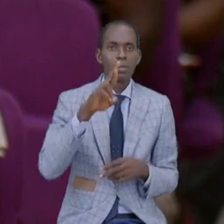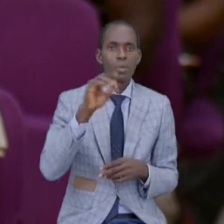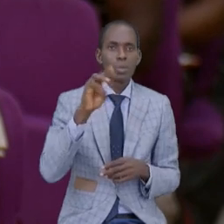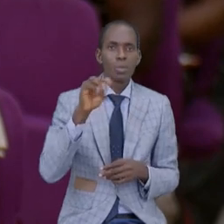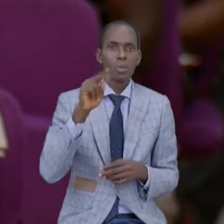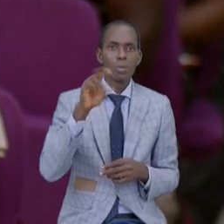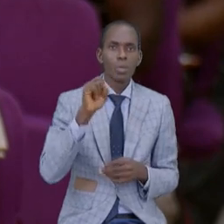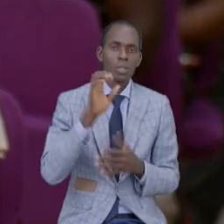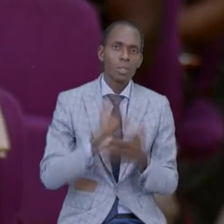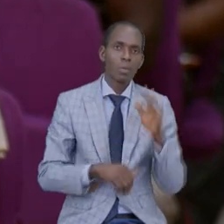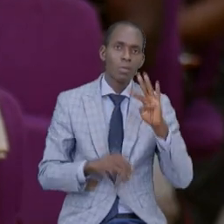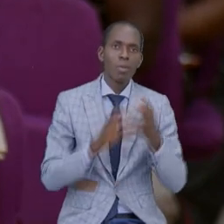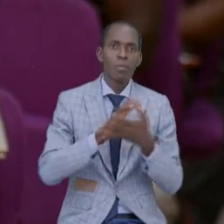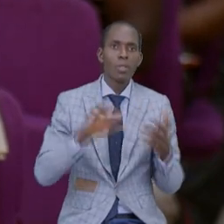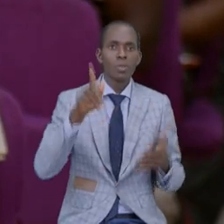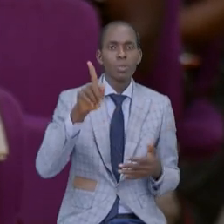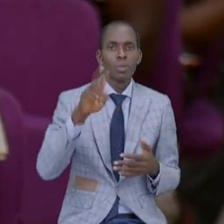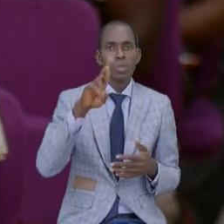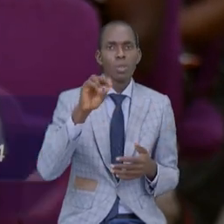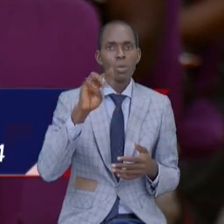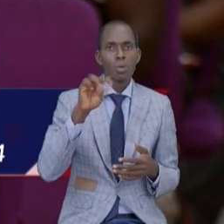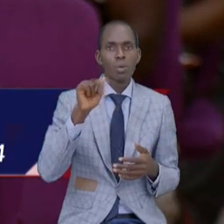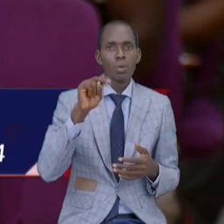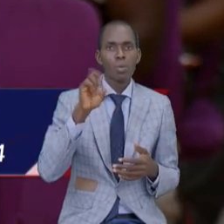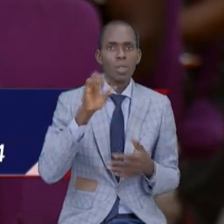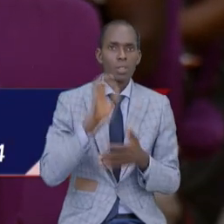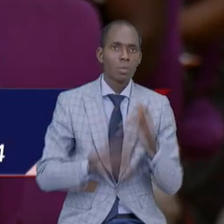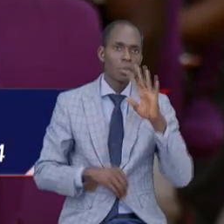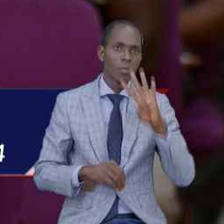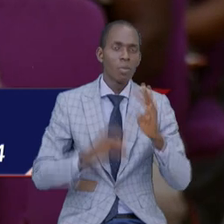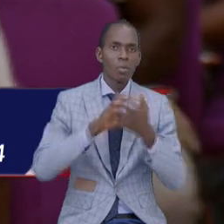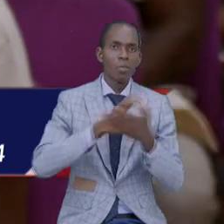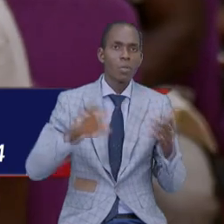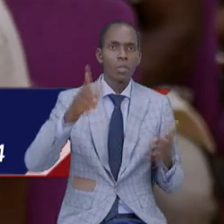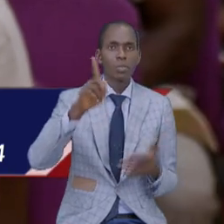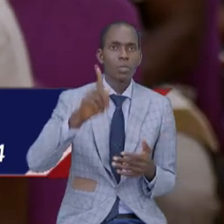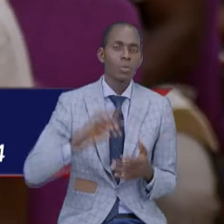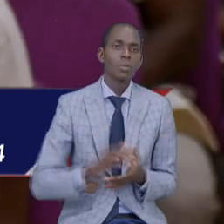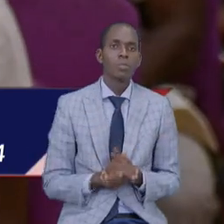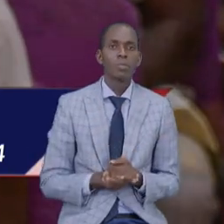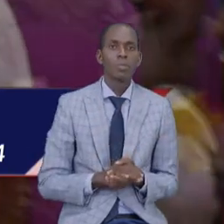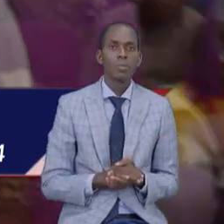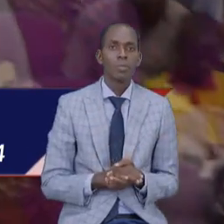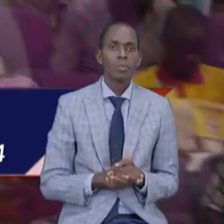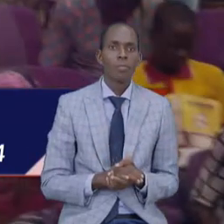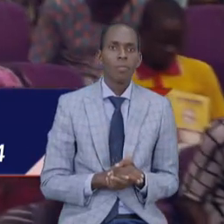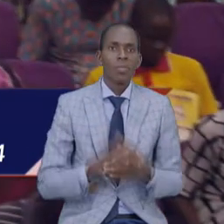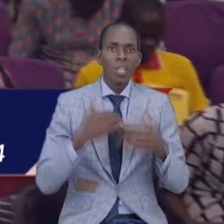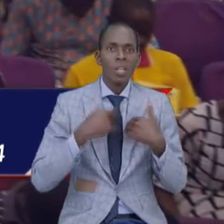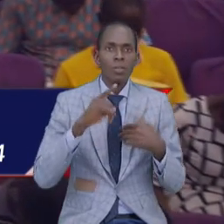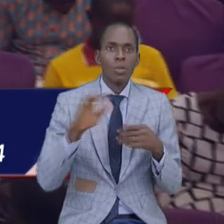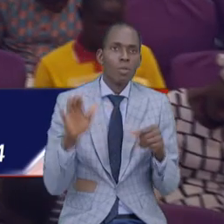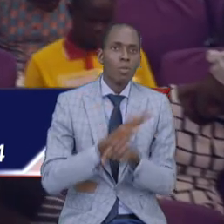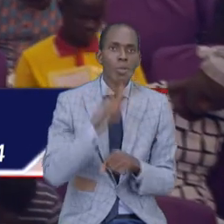chapter 4, verse 21. In Romans chapter 4, verse 21, I'm being fully